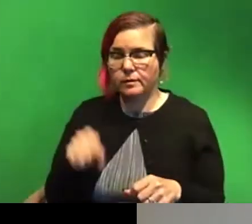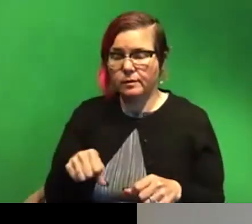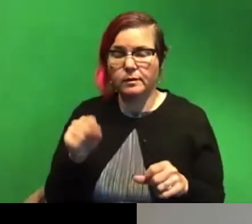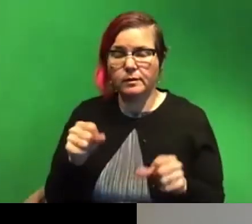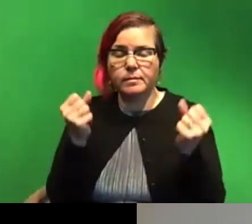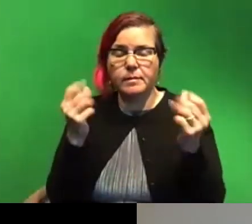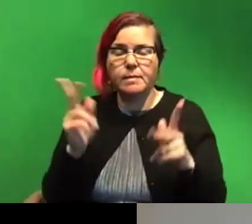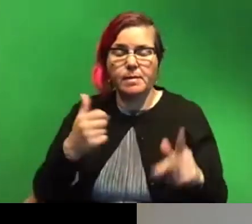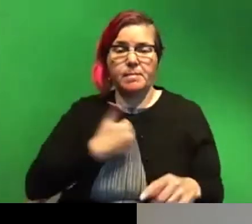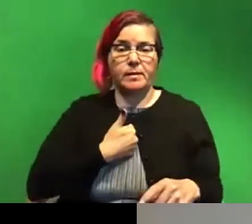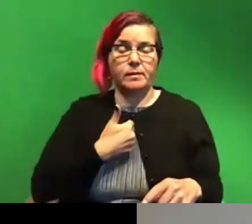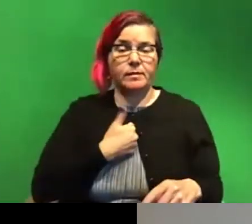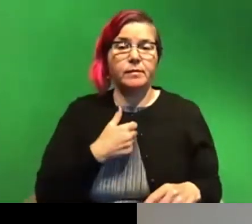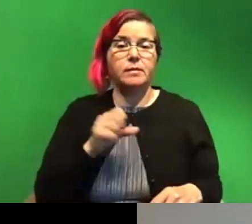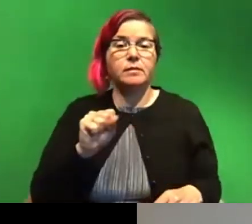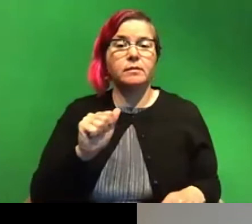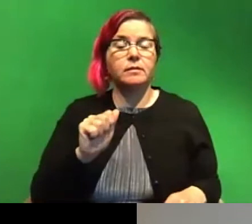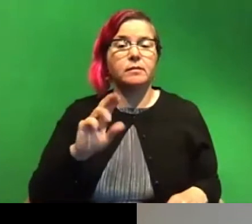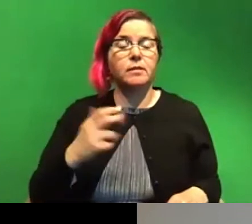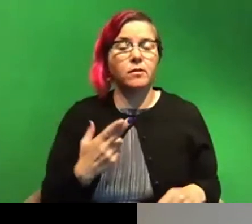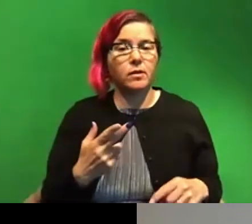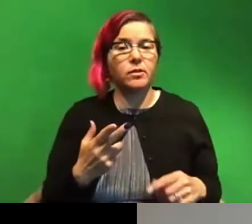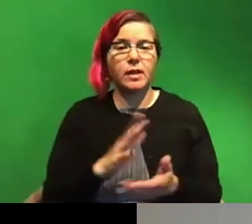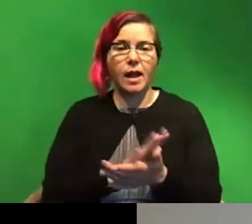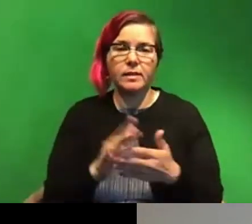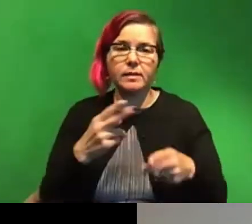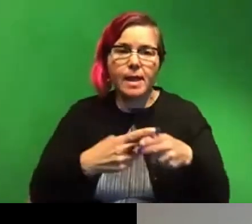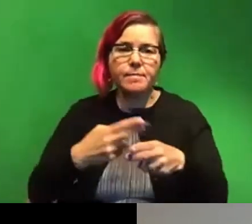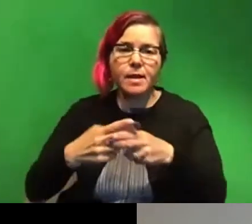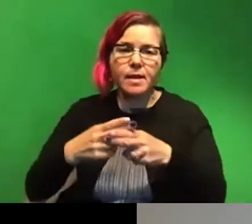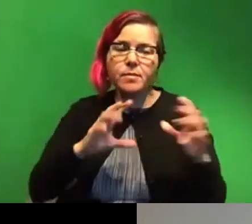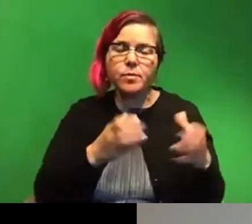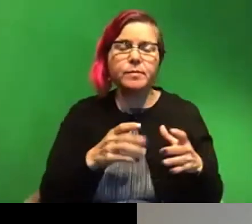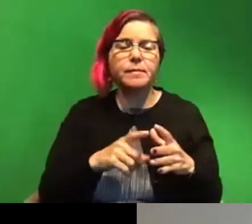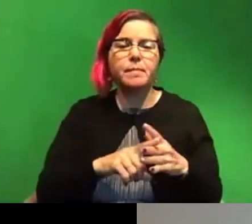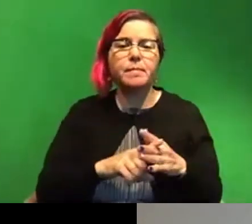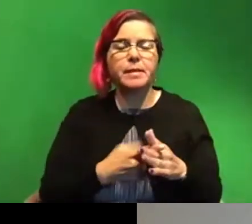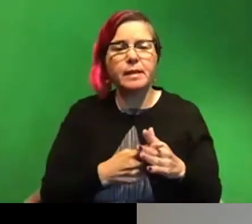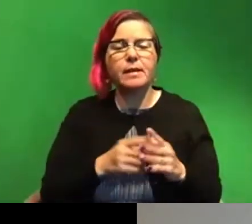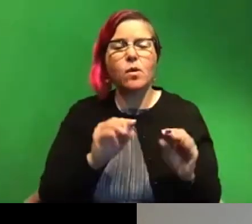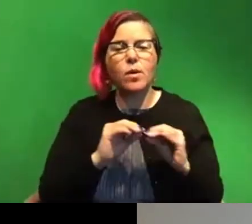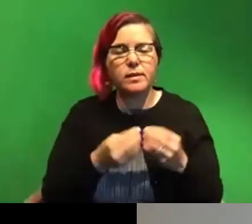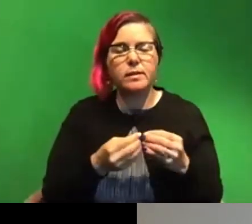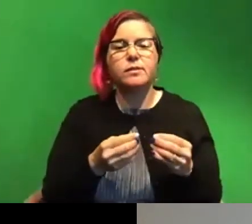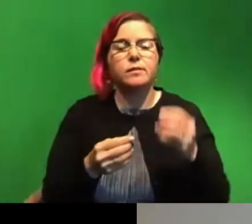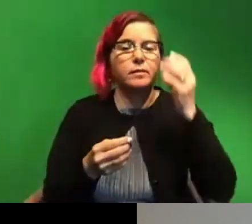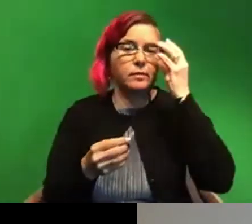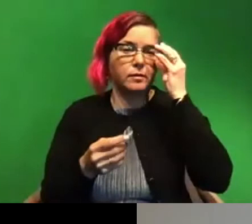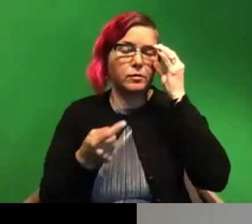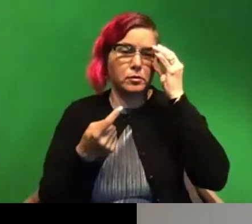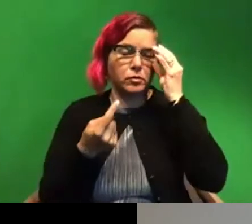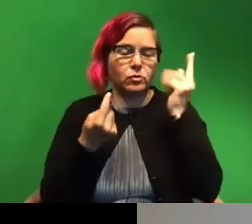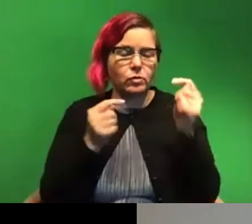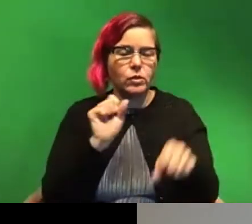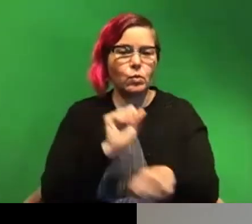like myself, Sarah so kindly named some groups at the beginning, and some organizations that are trying to work